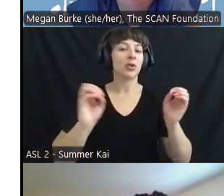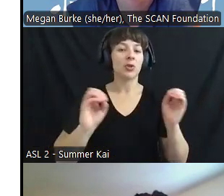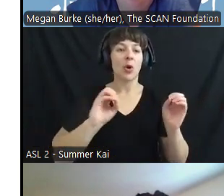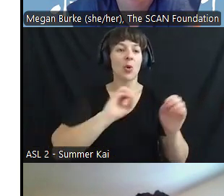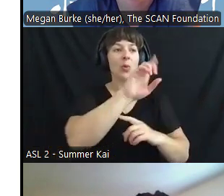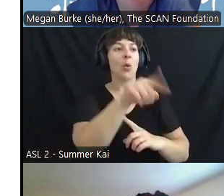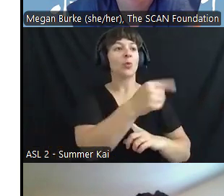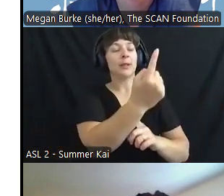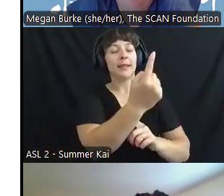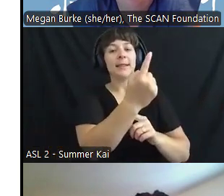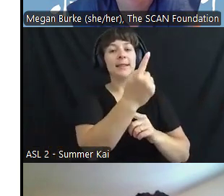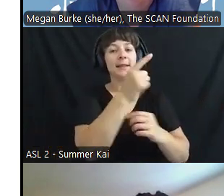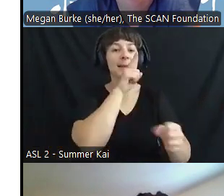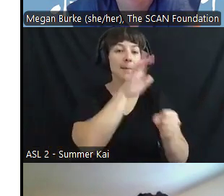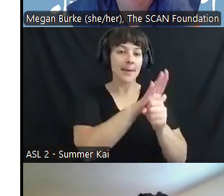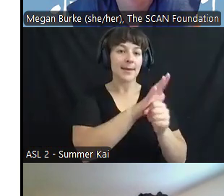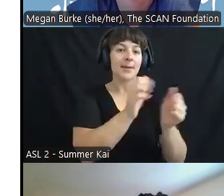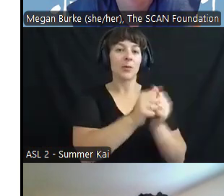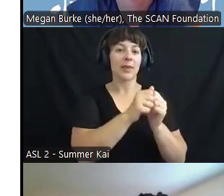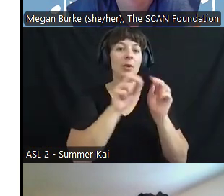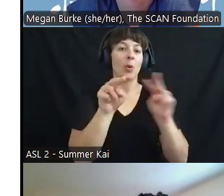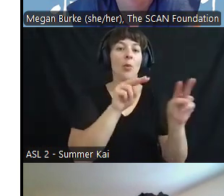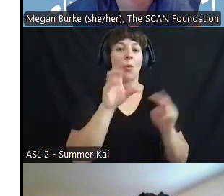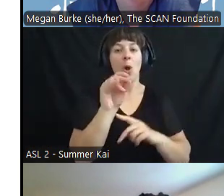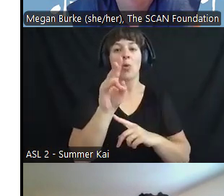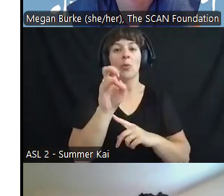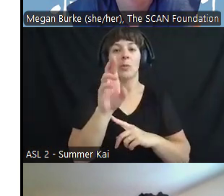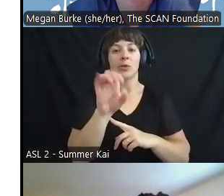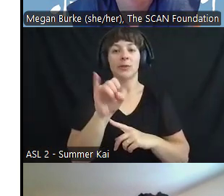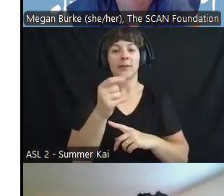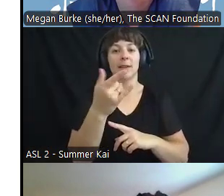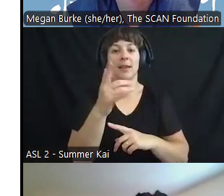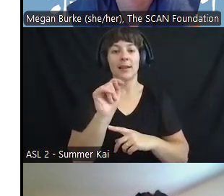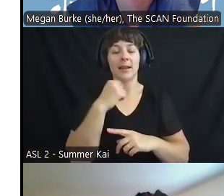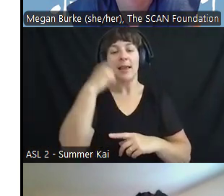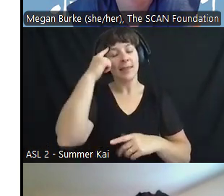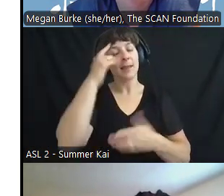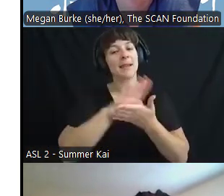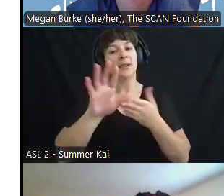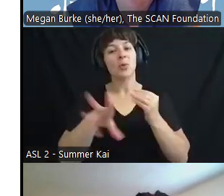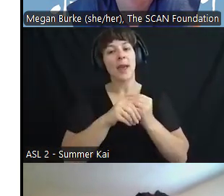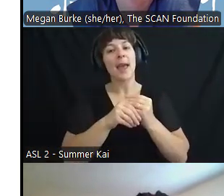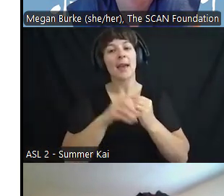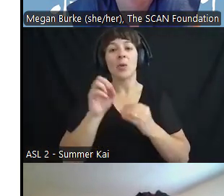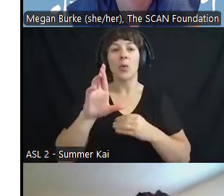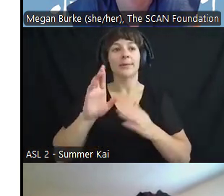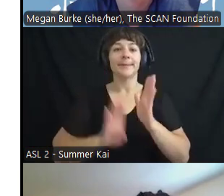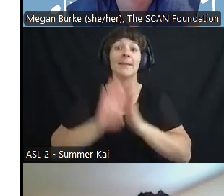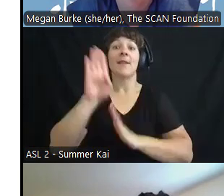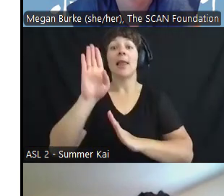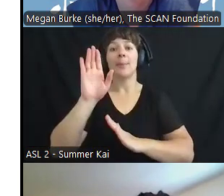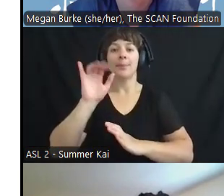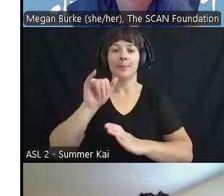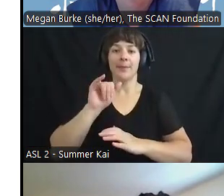standalone subcommittees or oversight. And I think that would be nice to add or to form, as well as